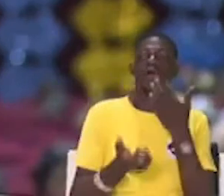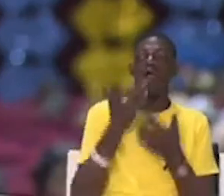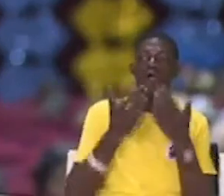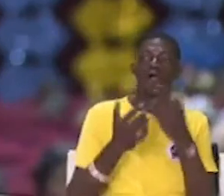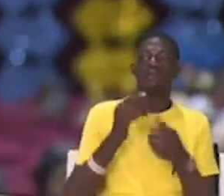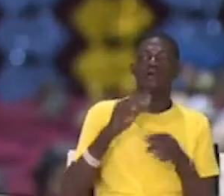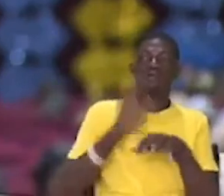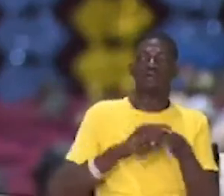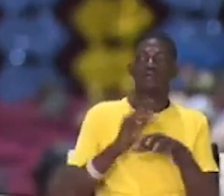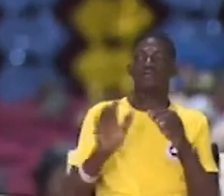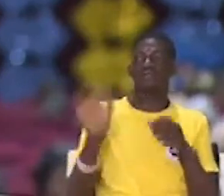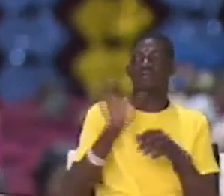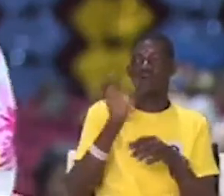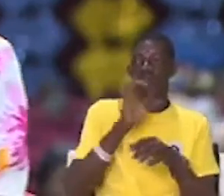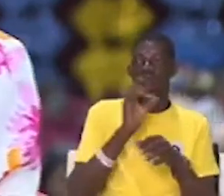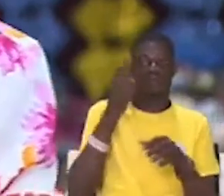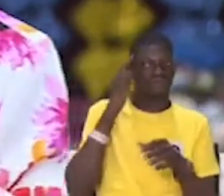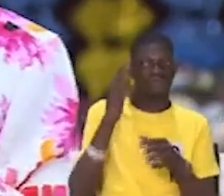Jesus. Number three,